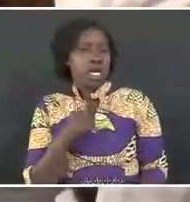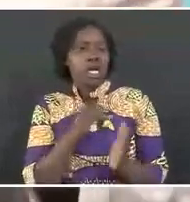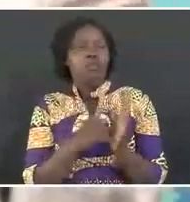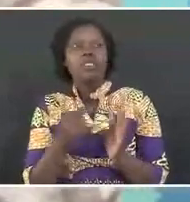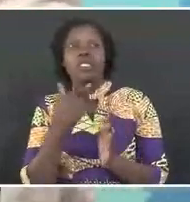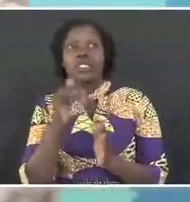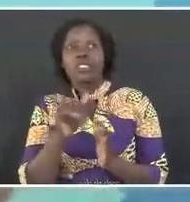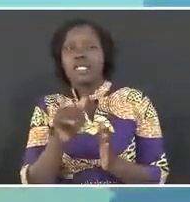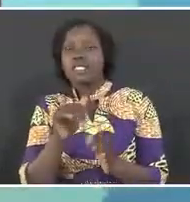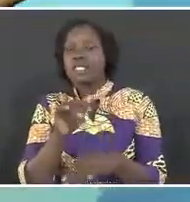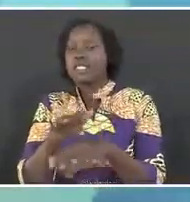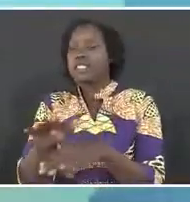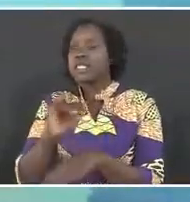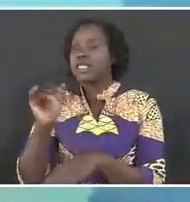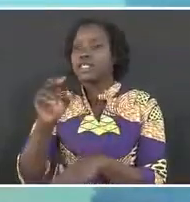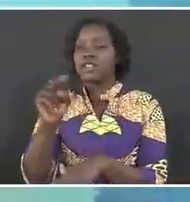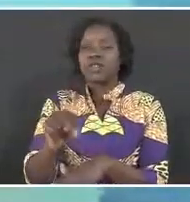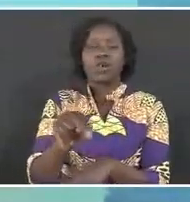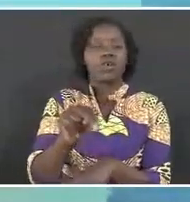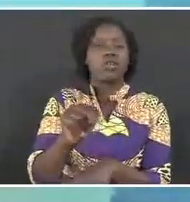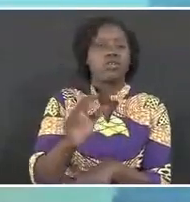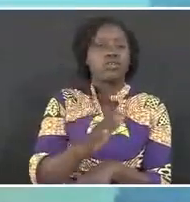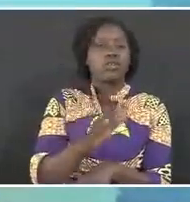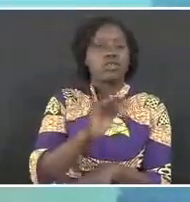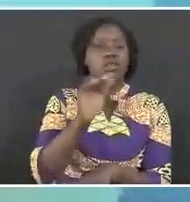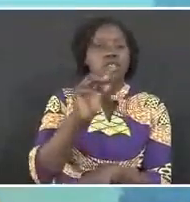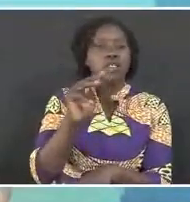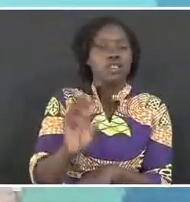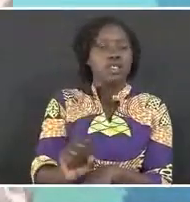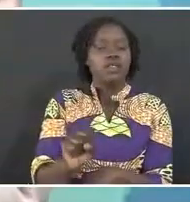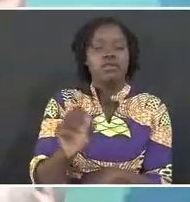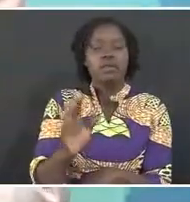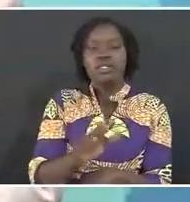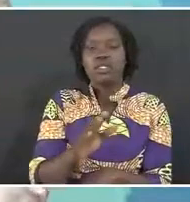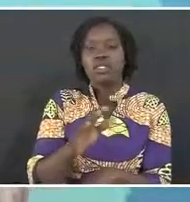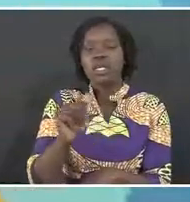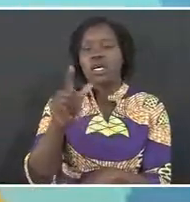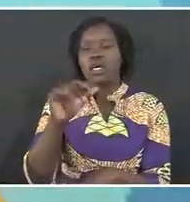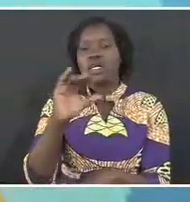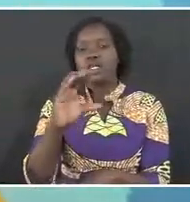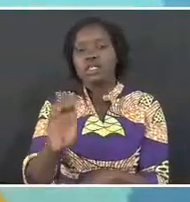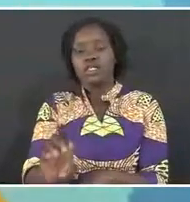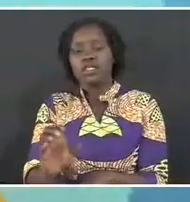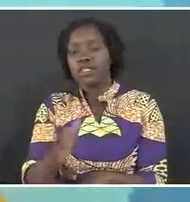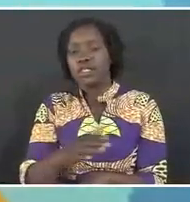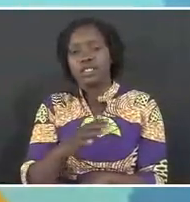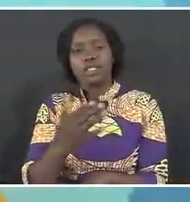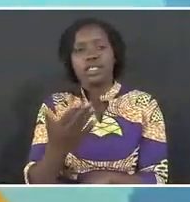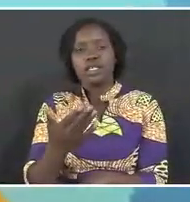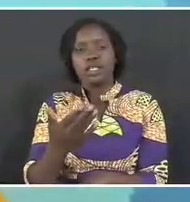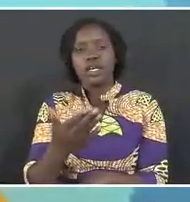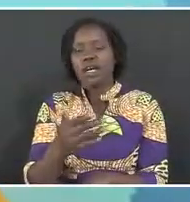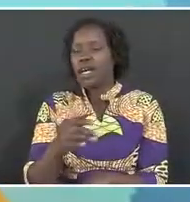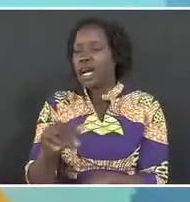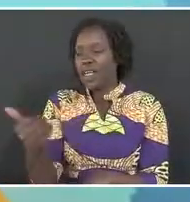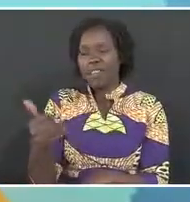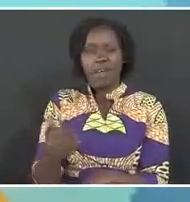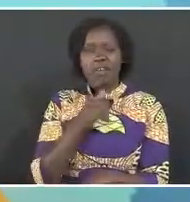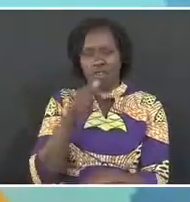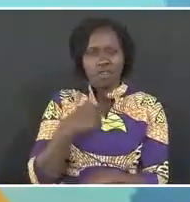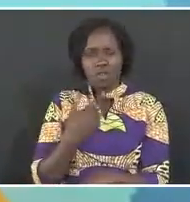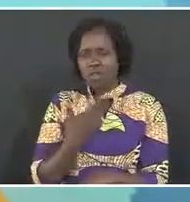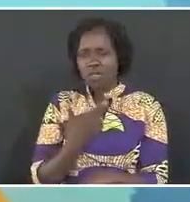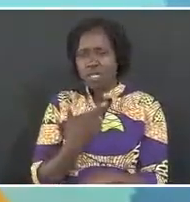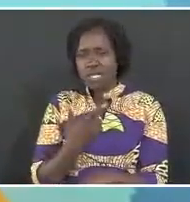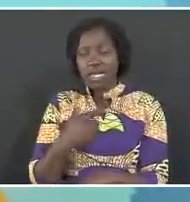saying, send John, James, Alice, Jackson, but not me, Sarah. Send for the reapers. It is